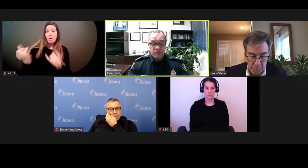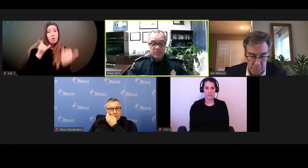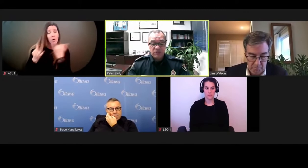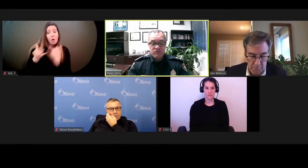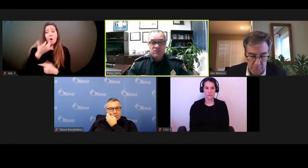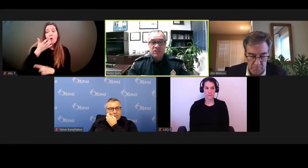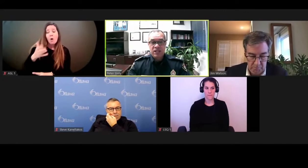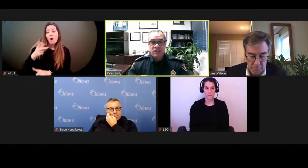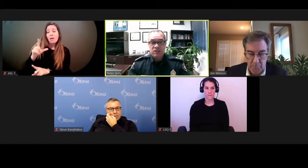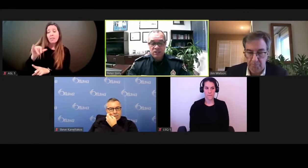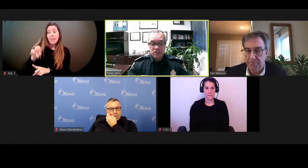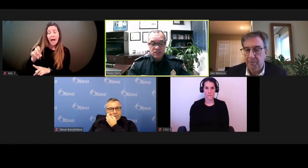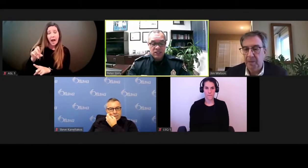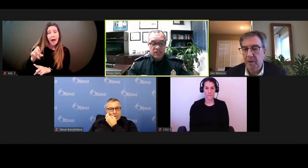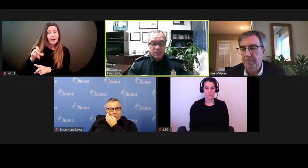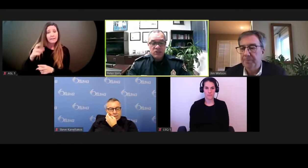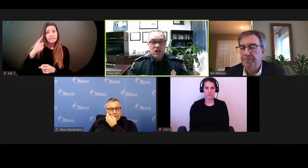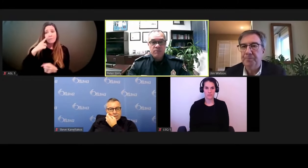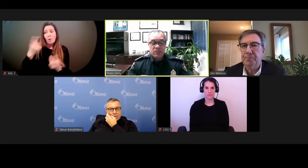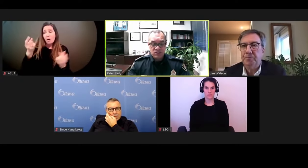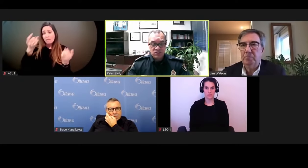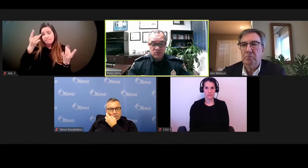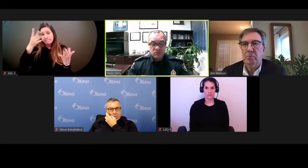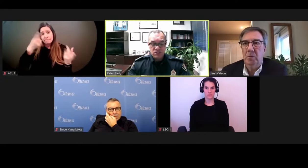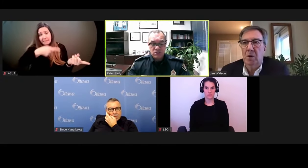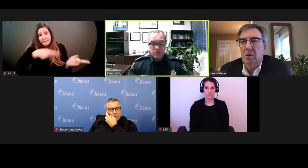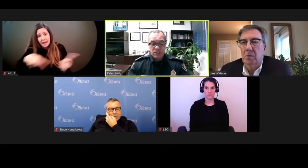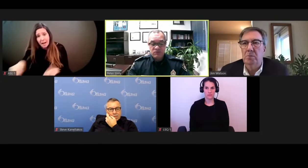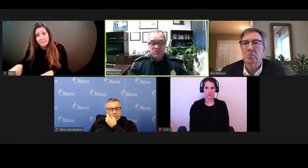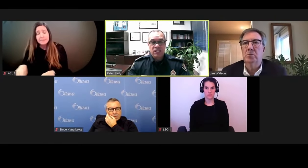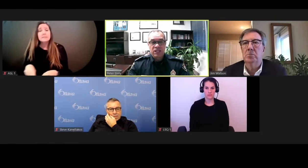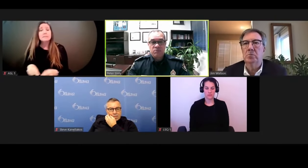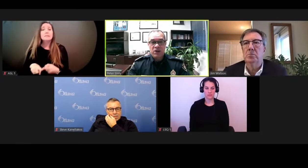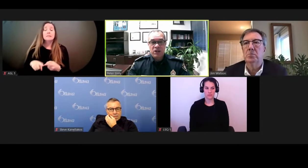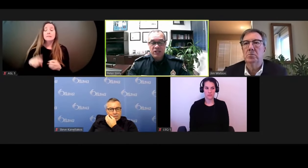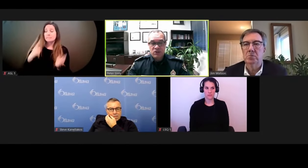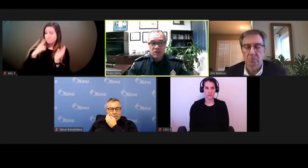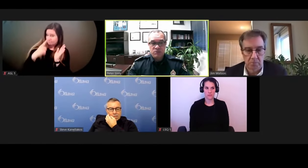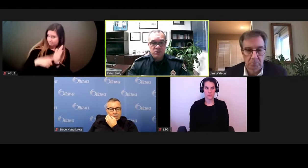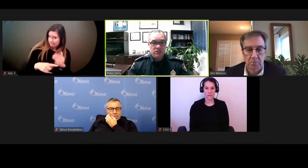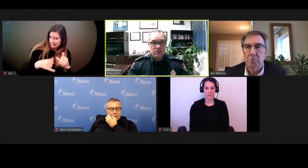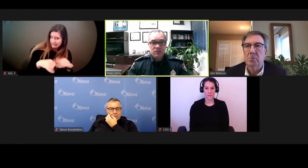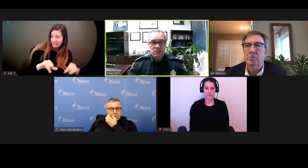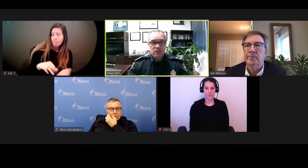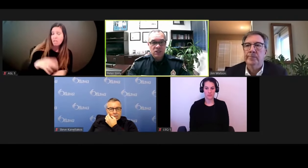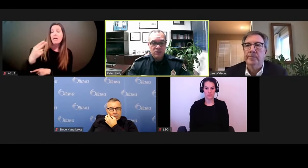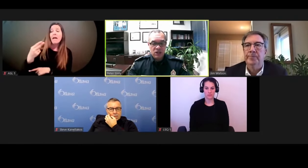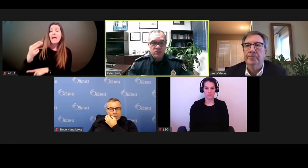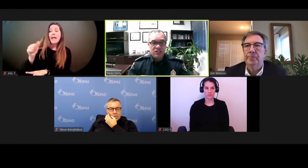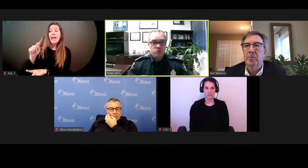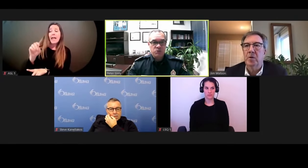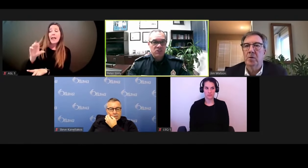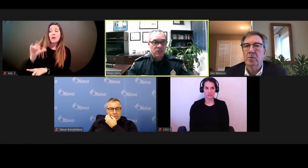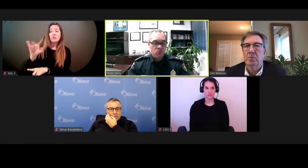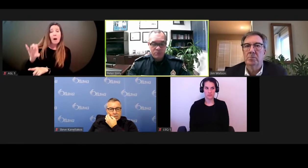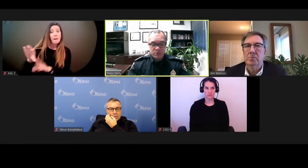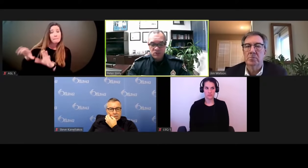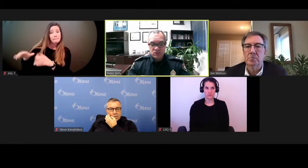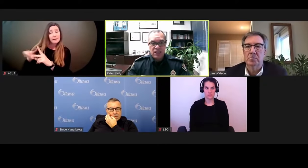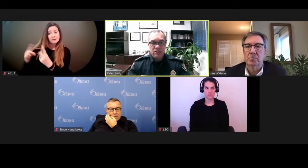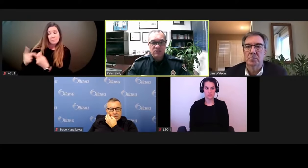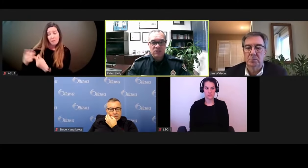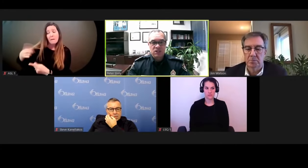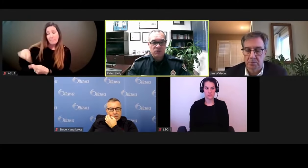that are being investigated, hate crime instances that are being investigated by our hate crimes unit. In regards to that specific